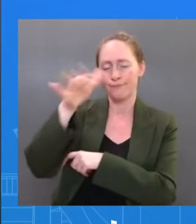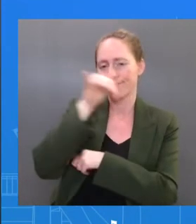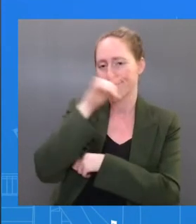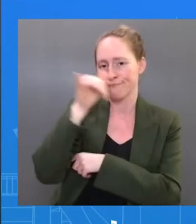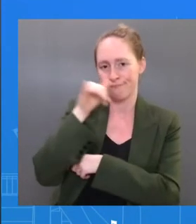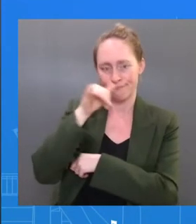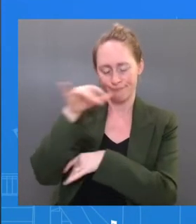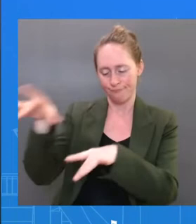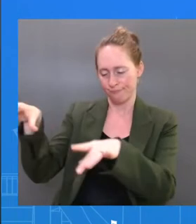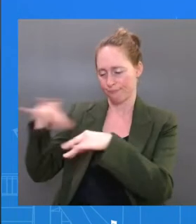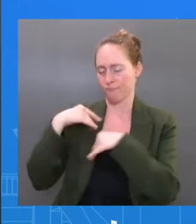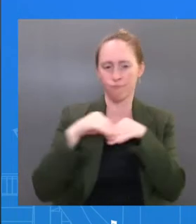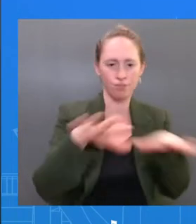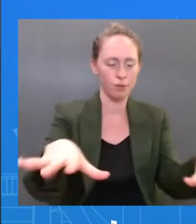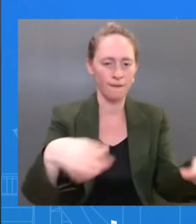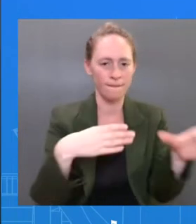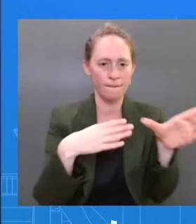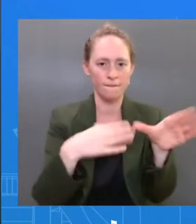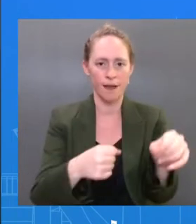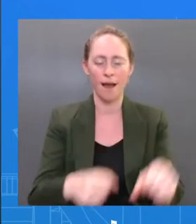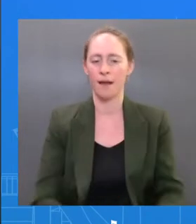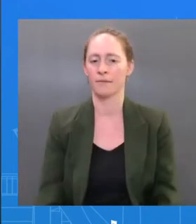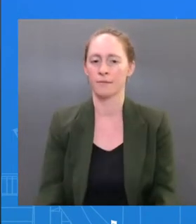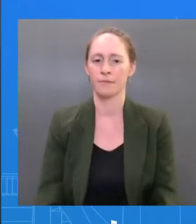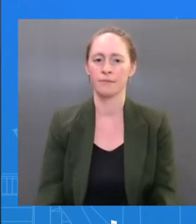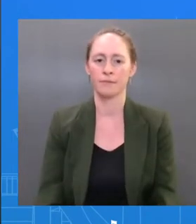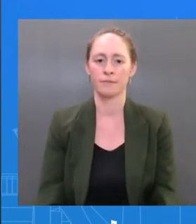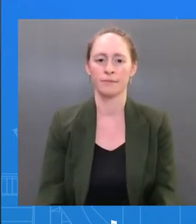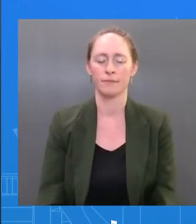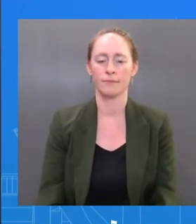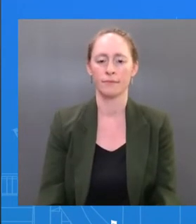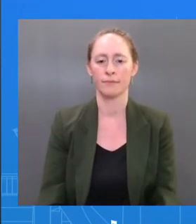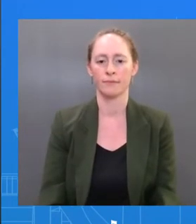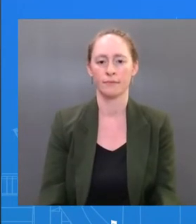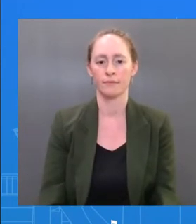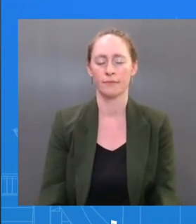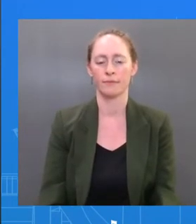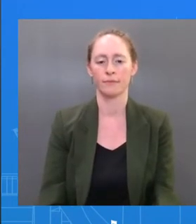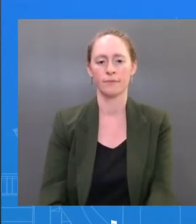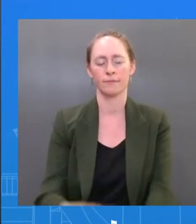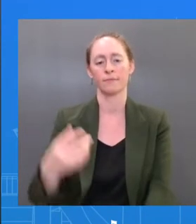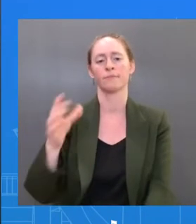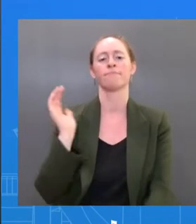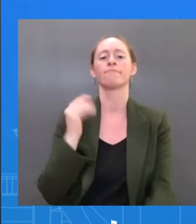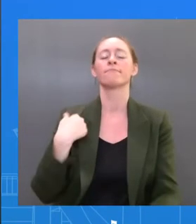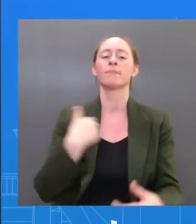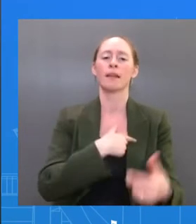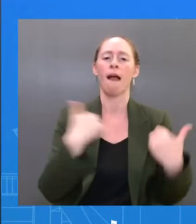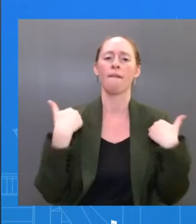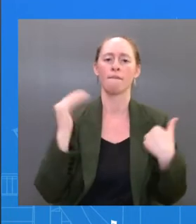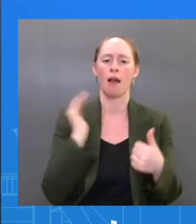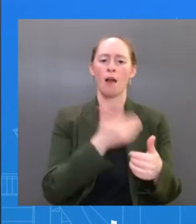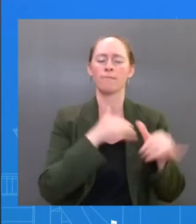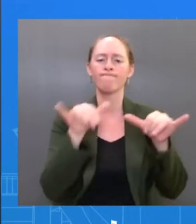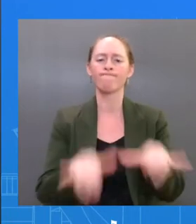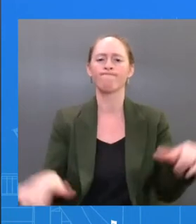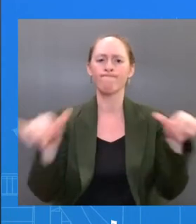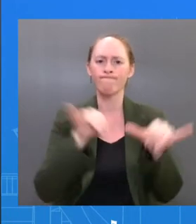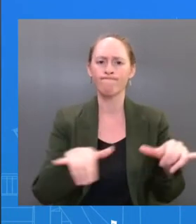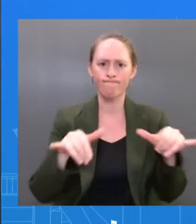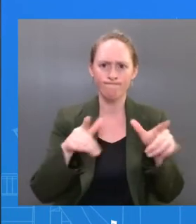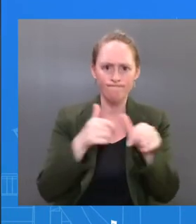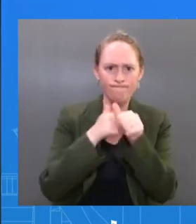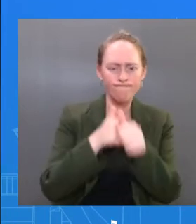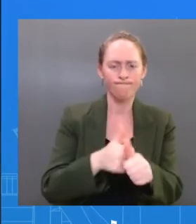I think has done a very good job of protecting the President. The most important part of that protocol, by the way, is making sure that he was up to date on his vaccines and we had access to